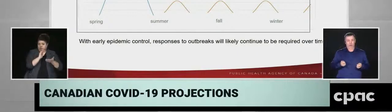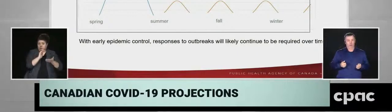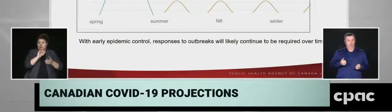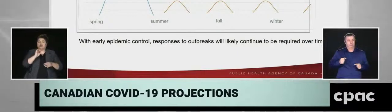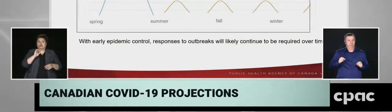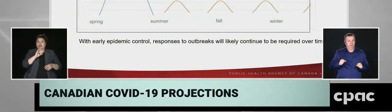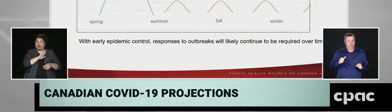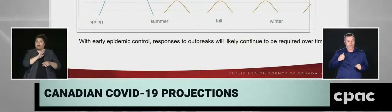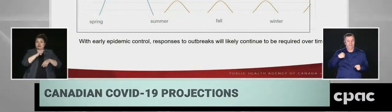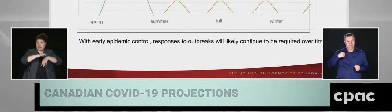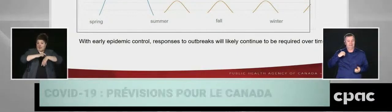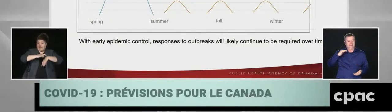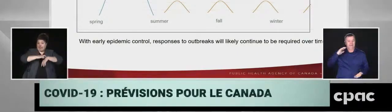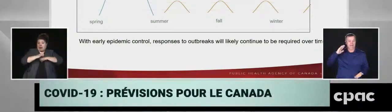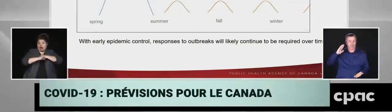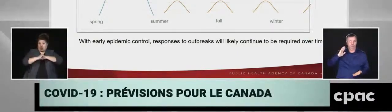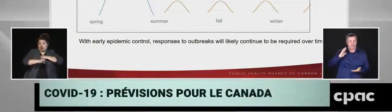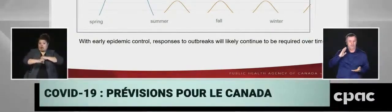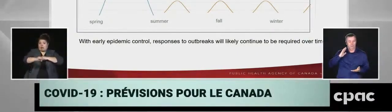that first wave.